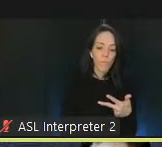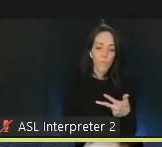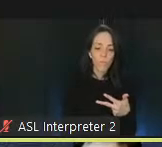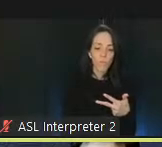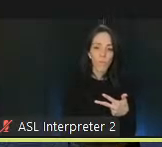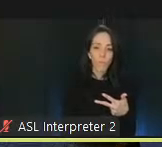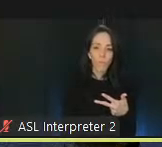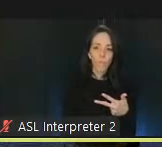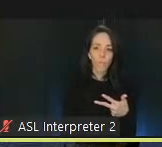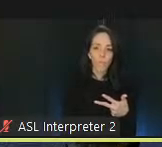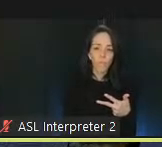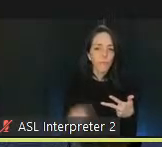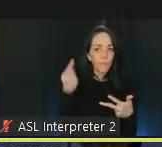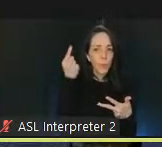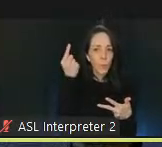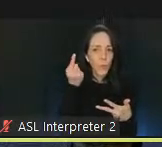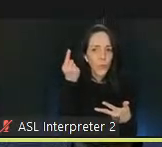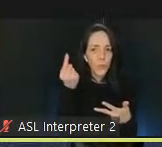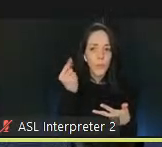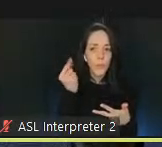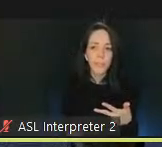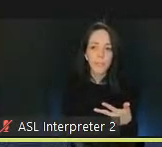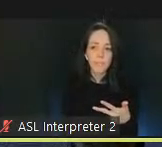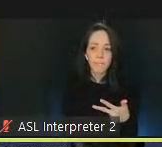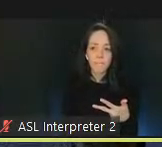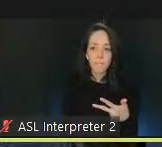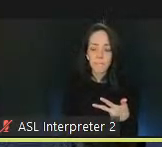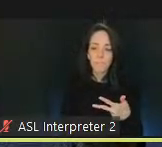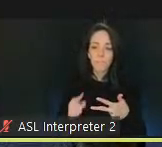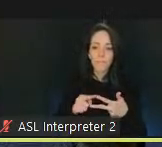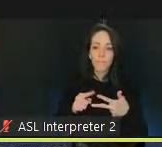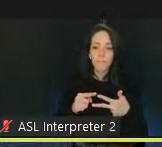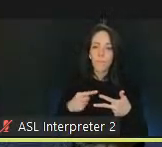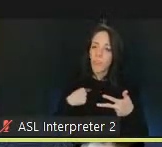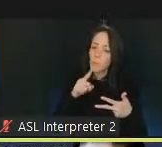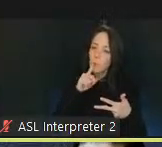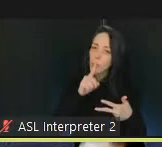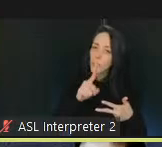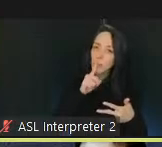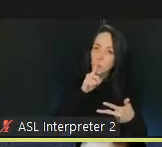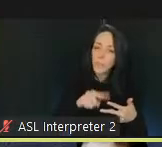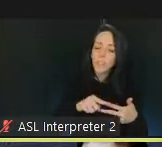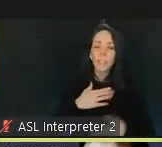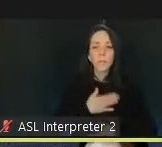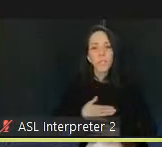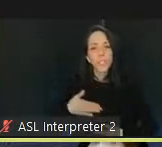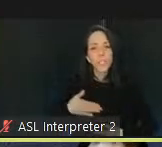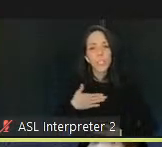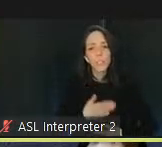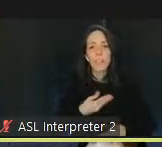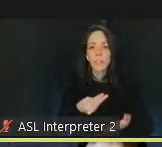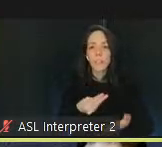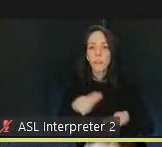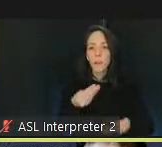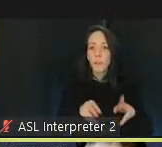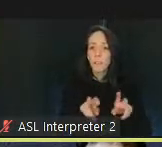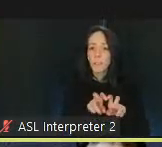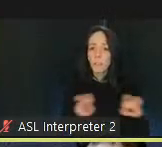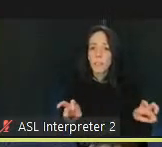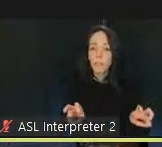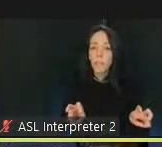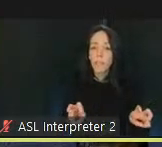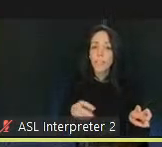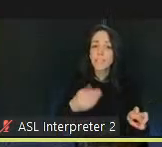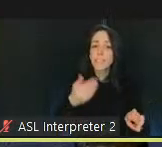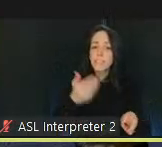was wondering, I really, really appreciate the budget committee sequencing